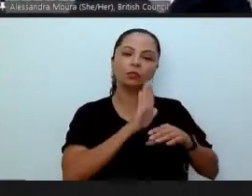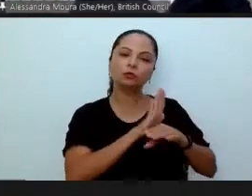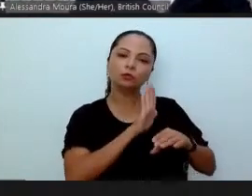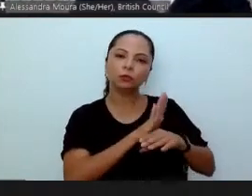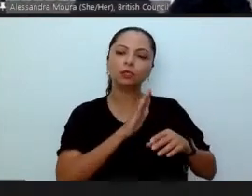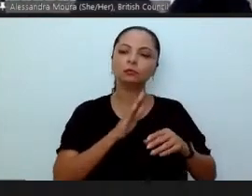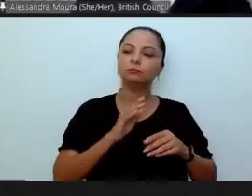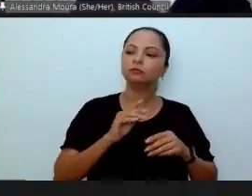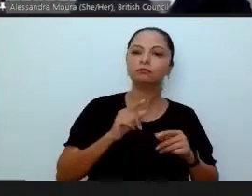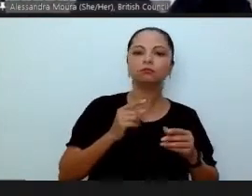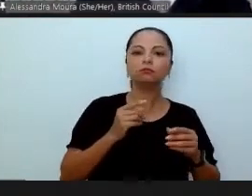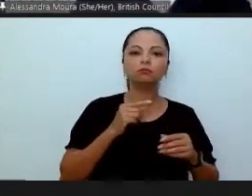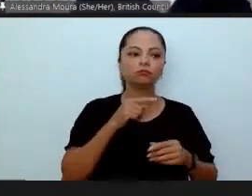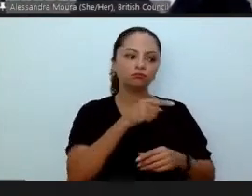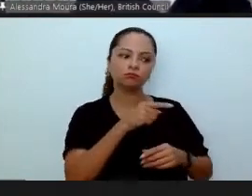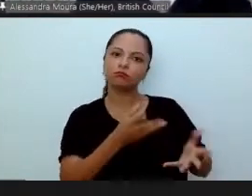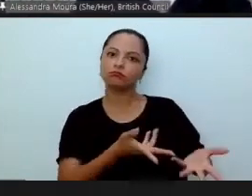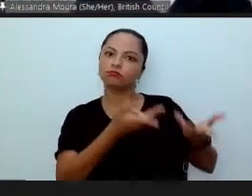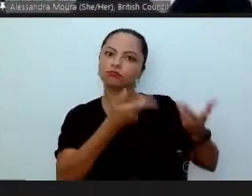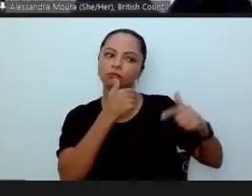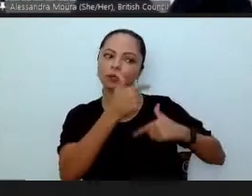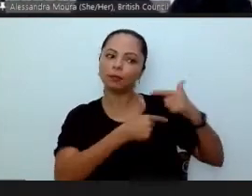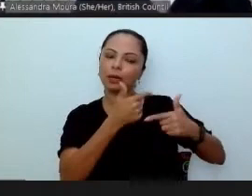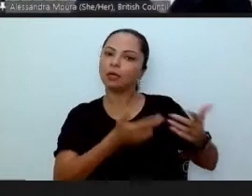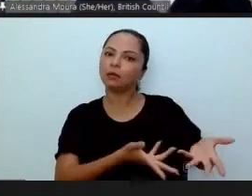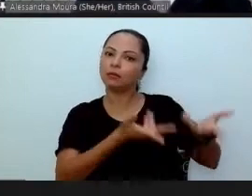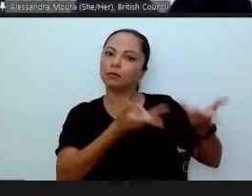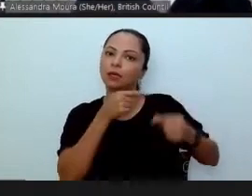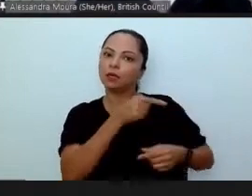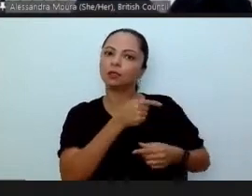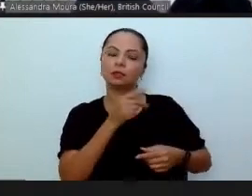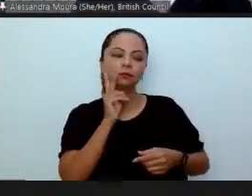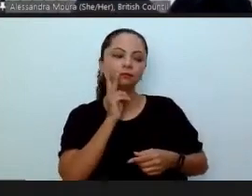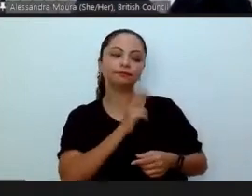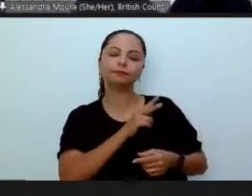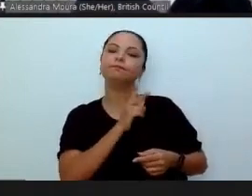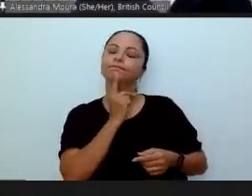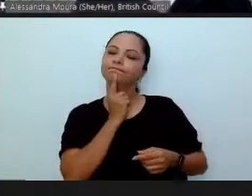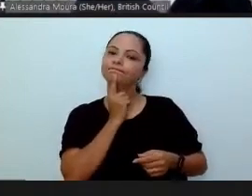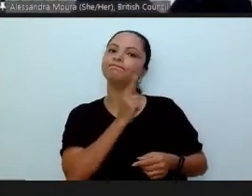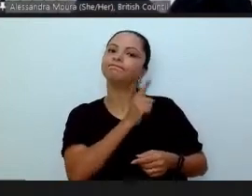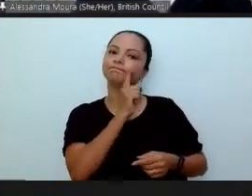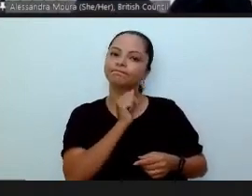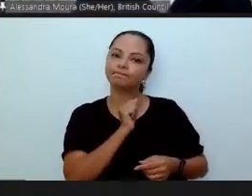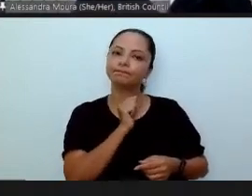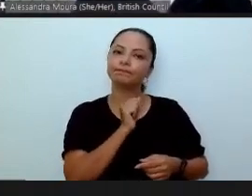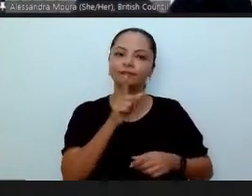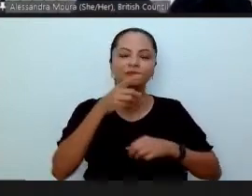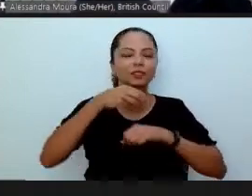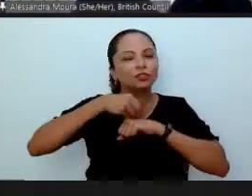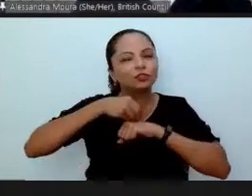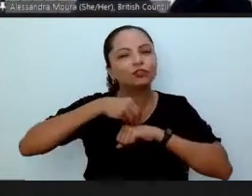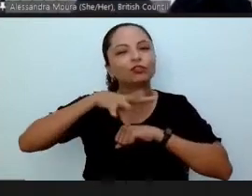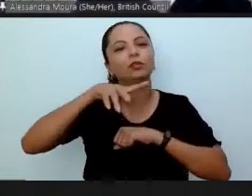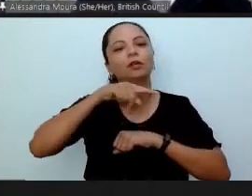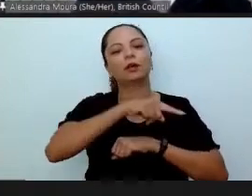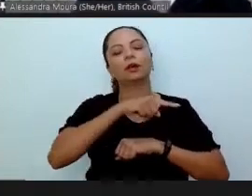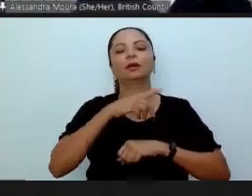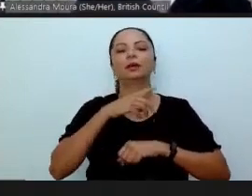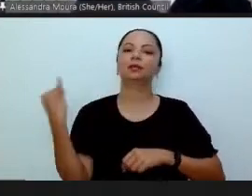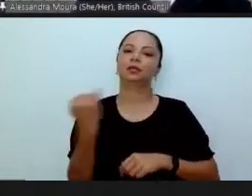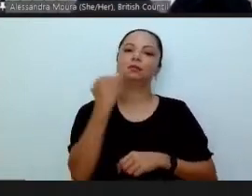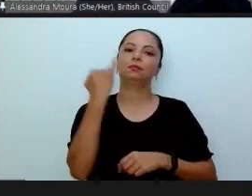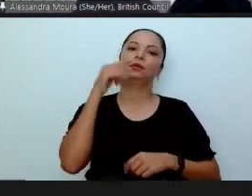learn from that teacher. And that's one of the most valuable professional development opportunities that you can have, is actually to go